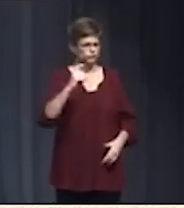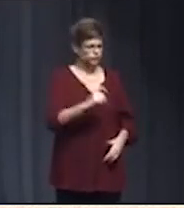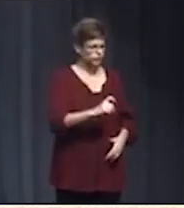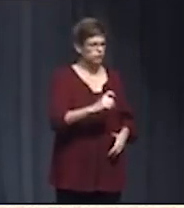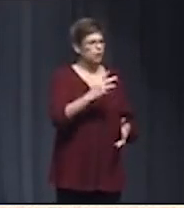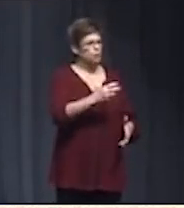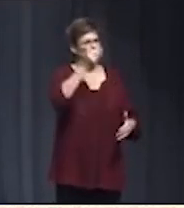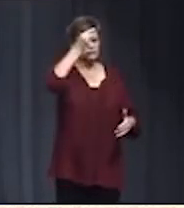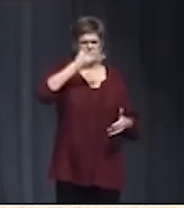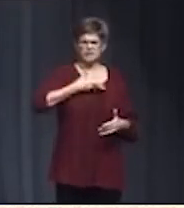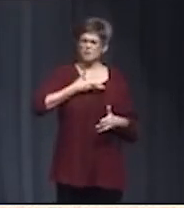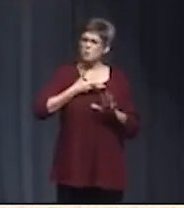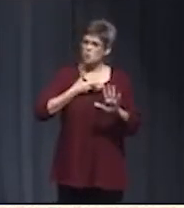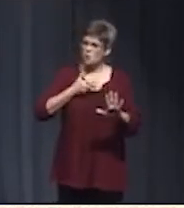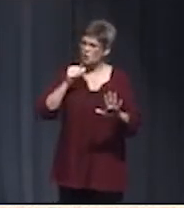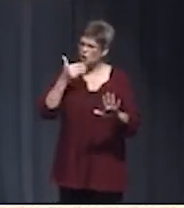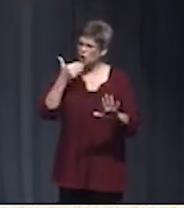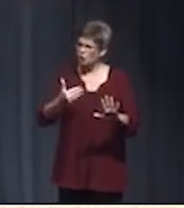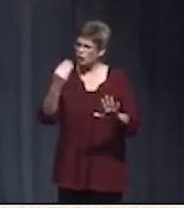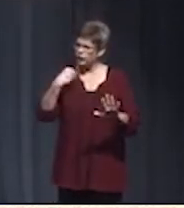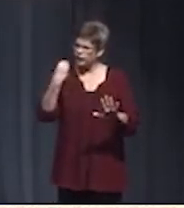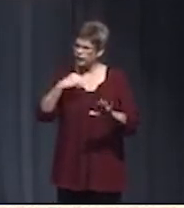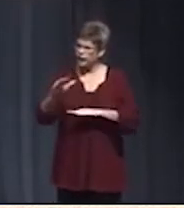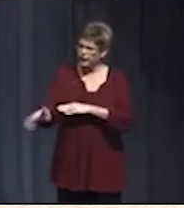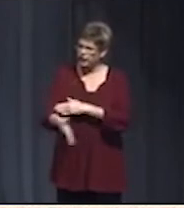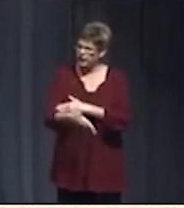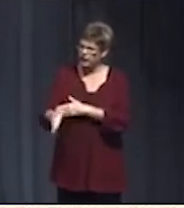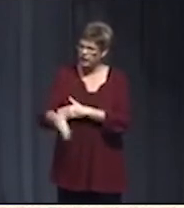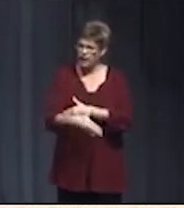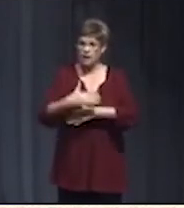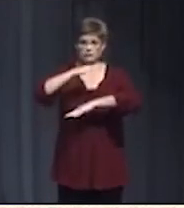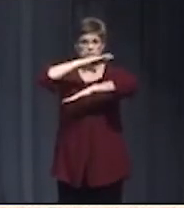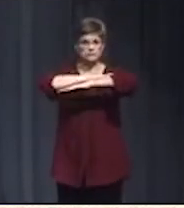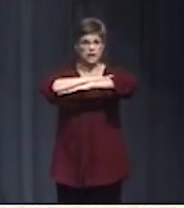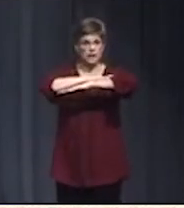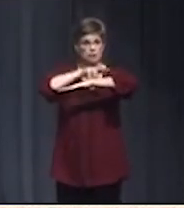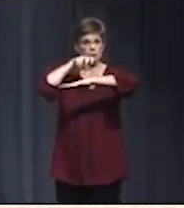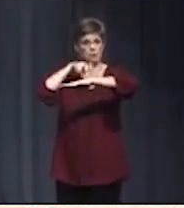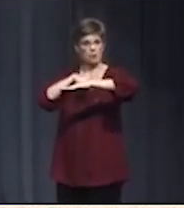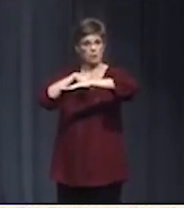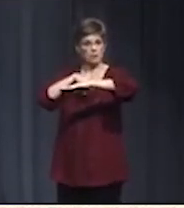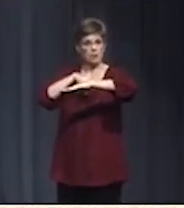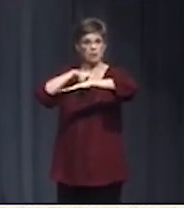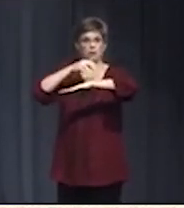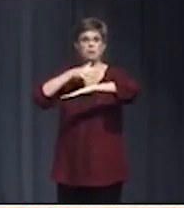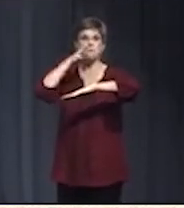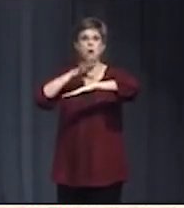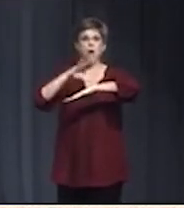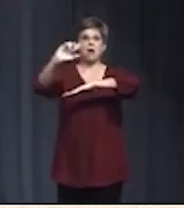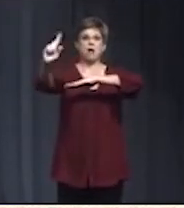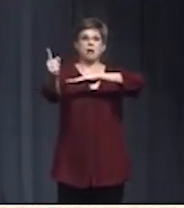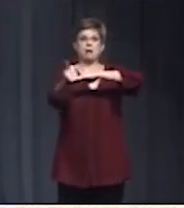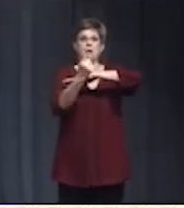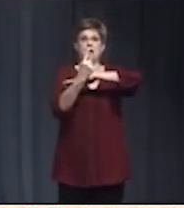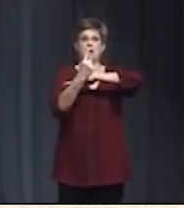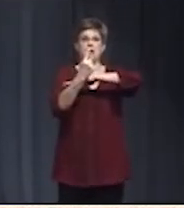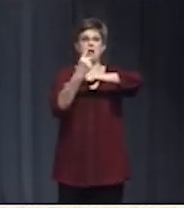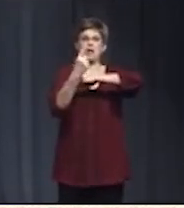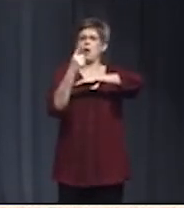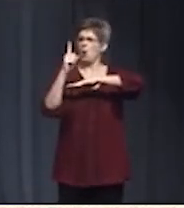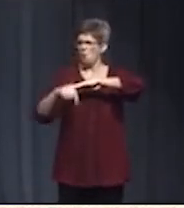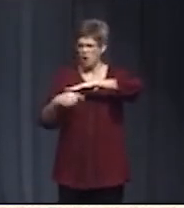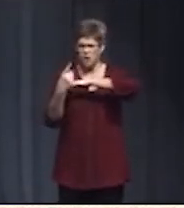good for your health. And I'm sitting at the kitchen table, and she's going, what are you doing? Nothing.